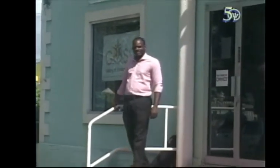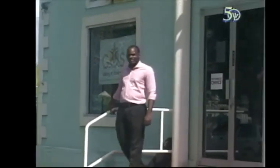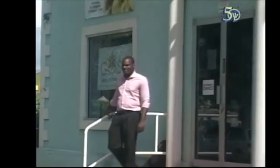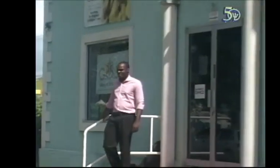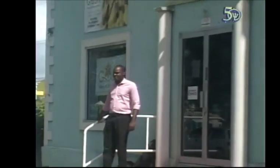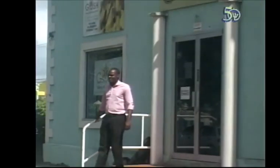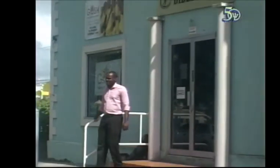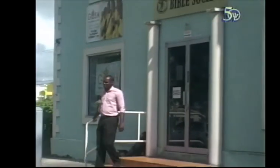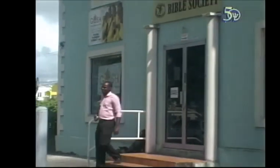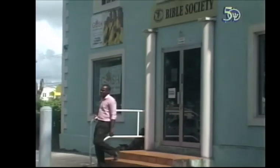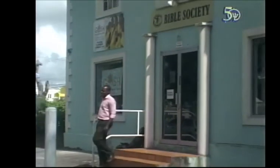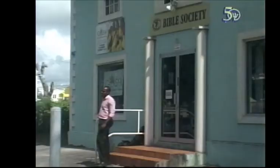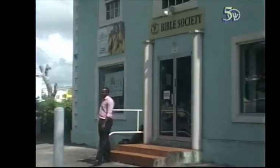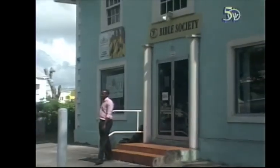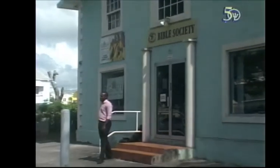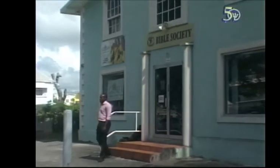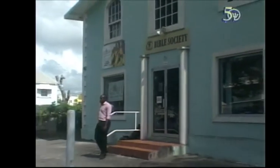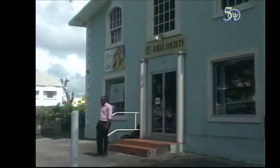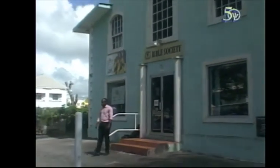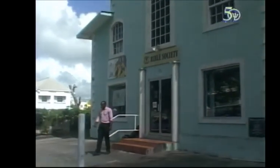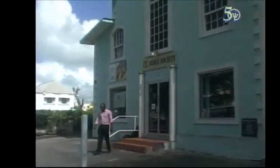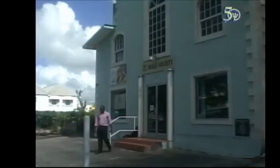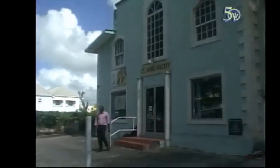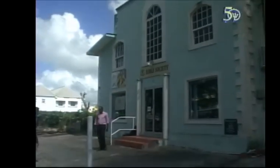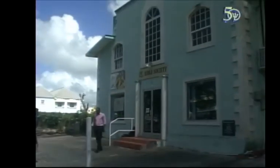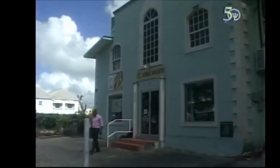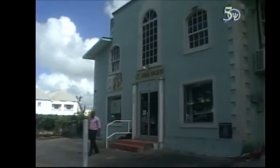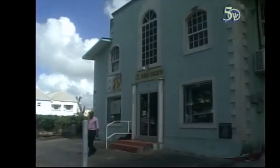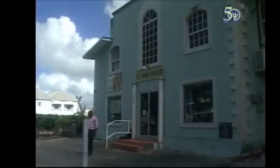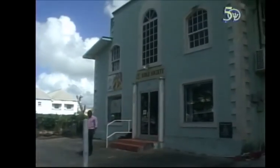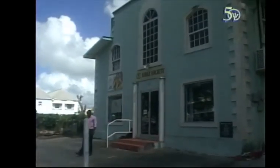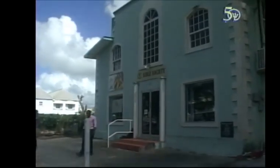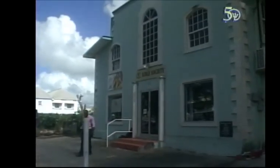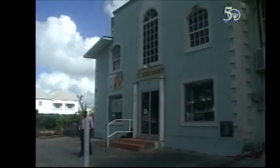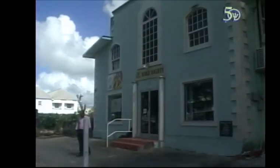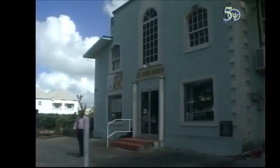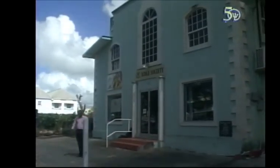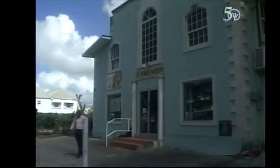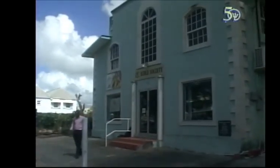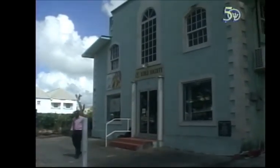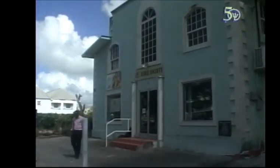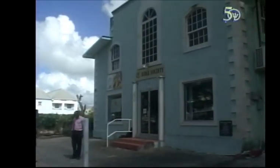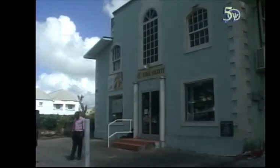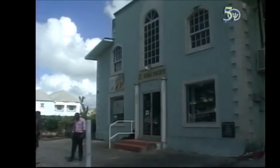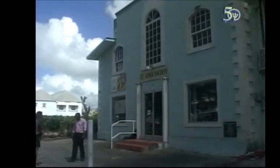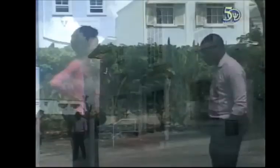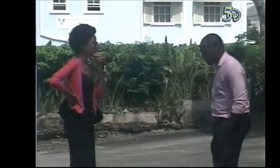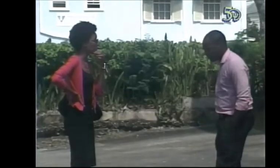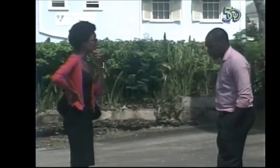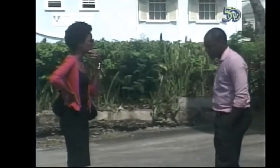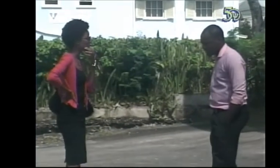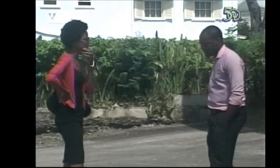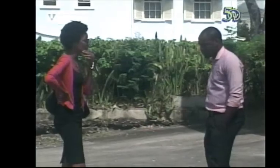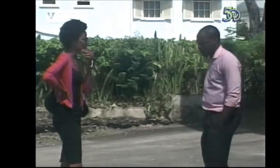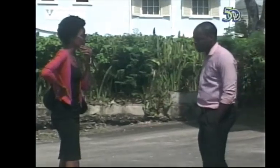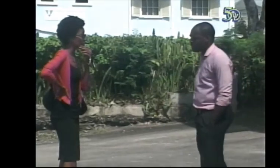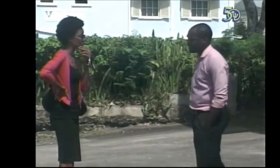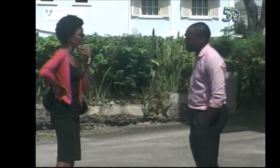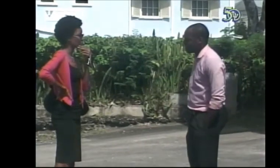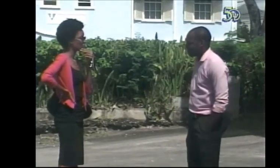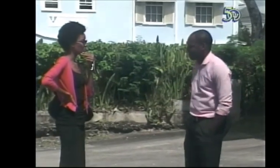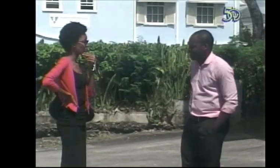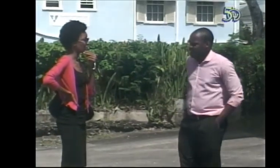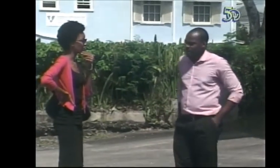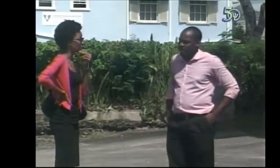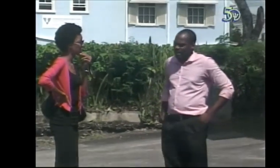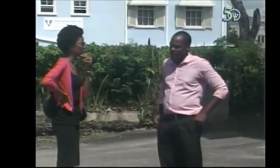Christian Fellowship, or ISCF, and is also a certified life coach who's studying counseling. But for now, he's focused